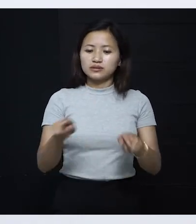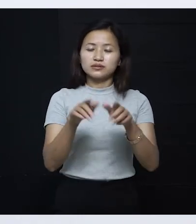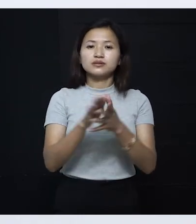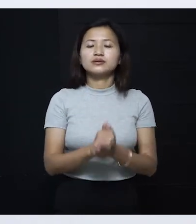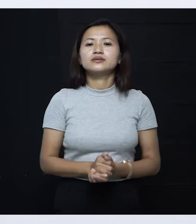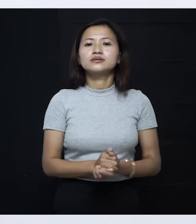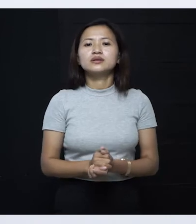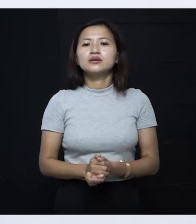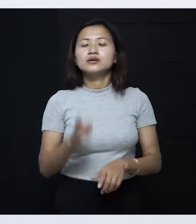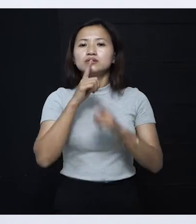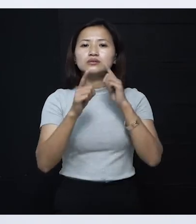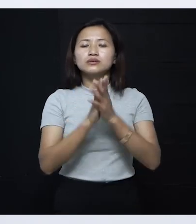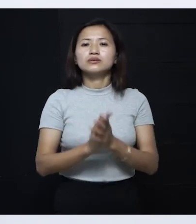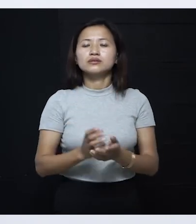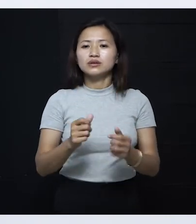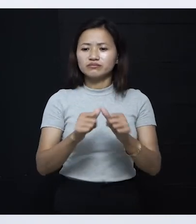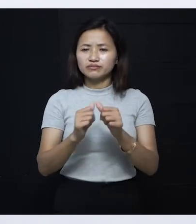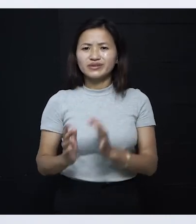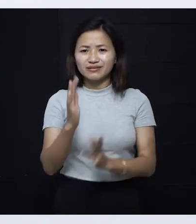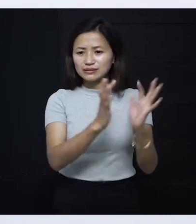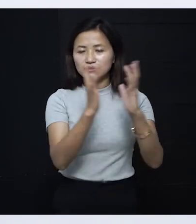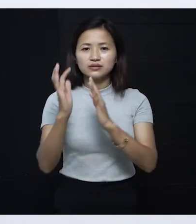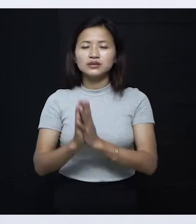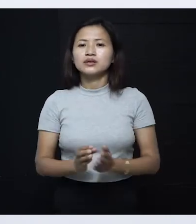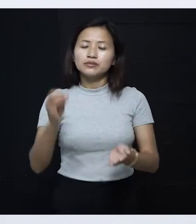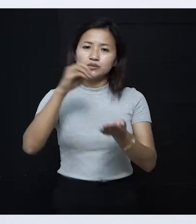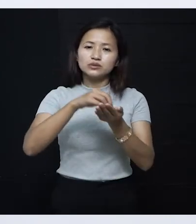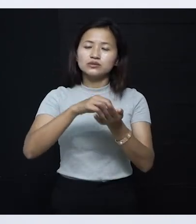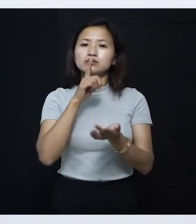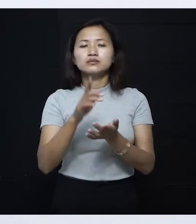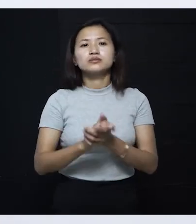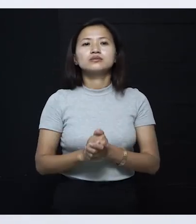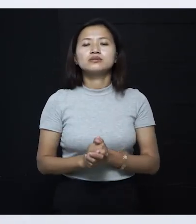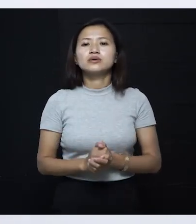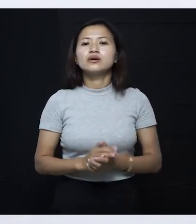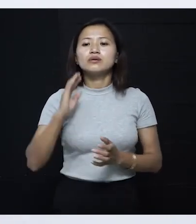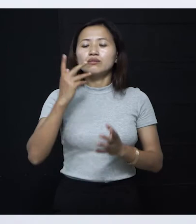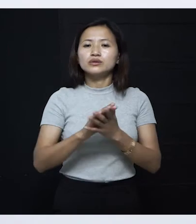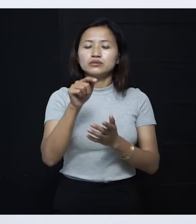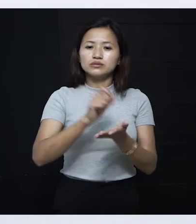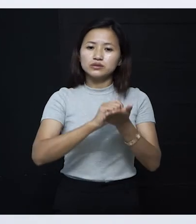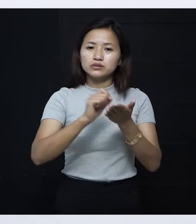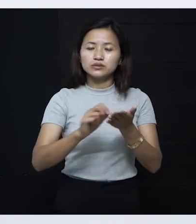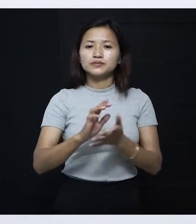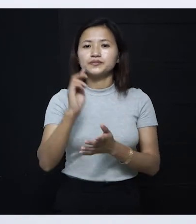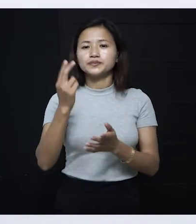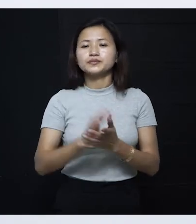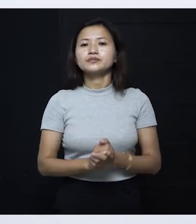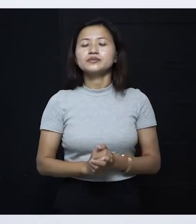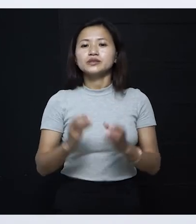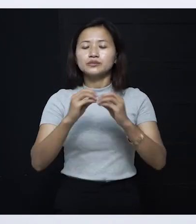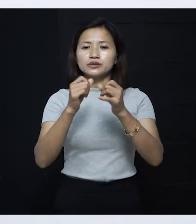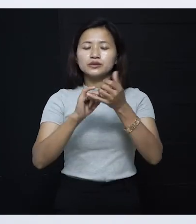said, when we talk about agriculture, make sure you mention the two, okay? And when you write the two, again,